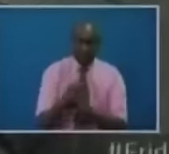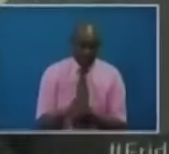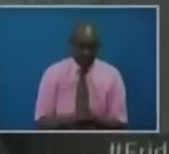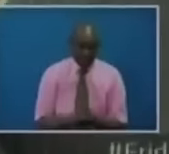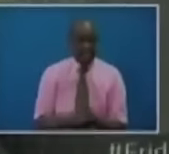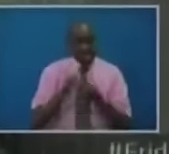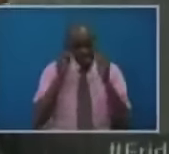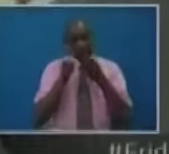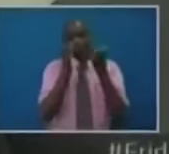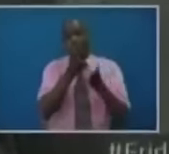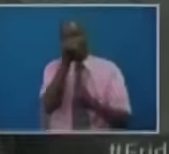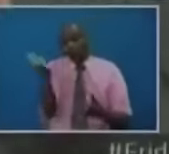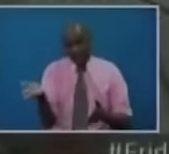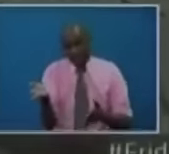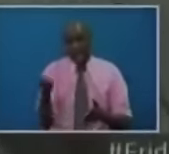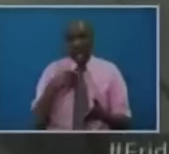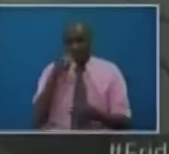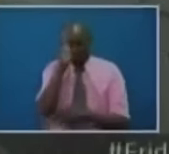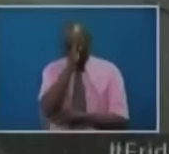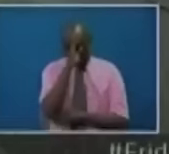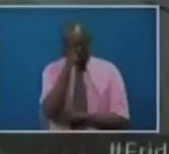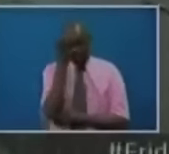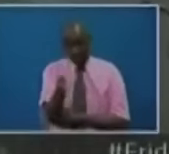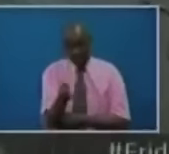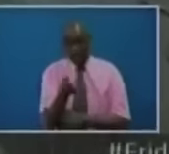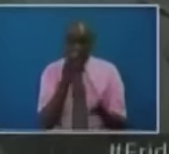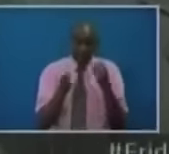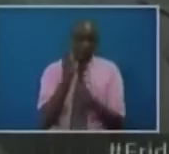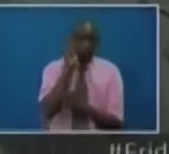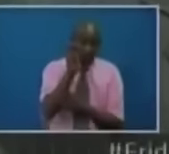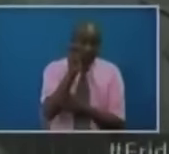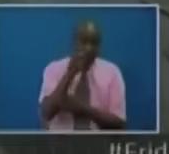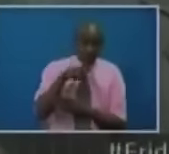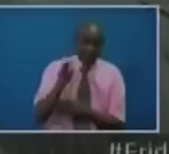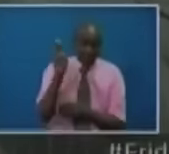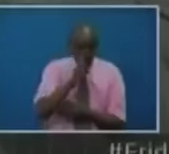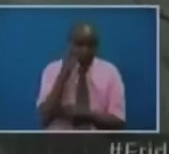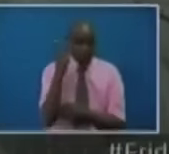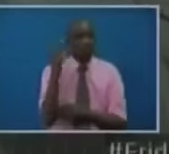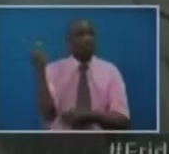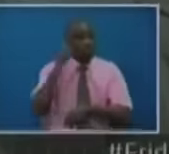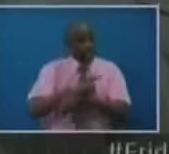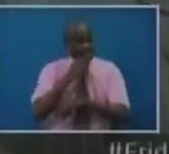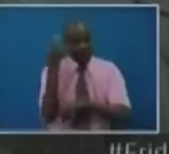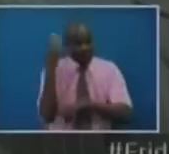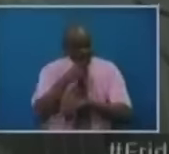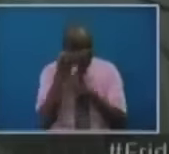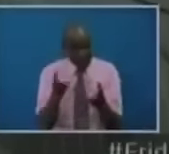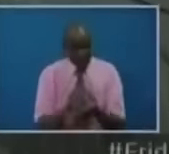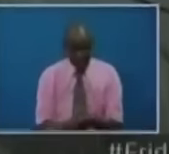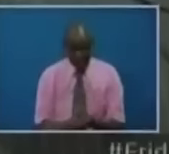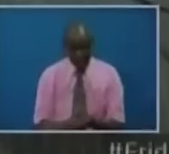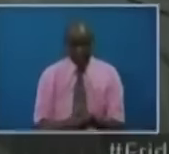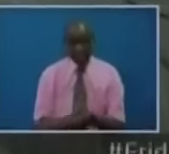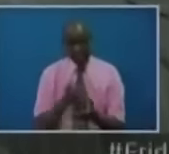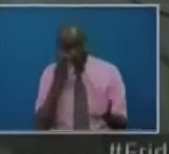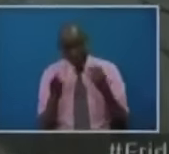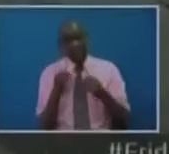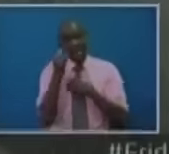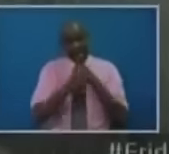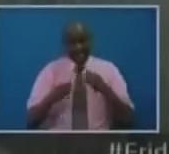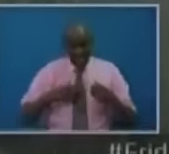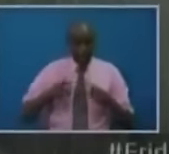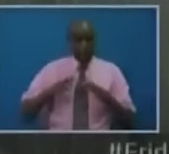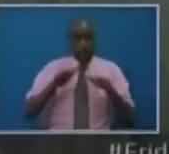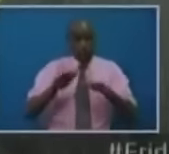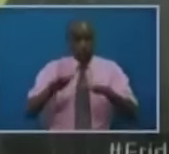mtu anatuashishi, wameona vile umetembea siku mbili tatu, hata inchi